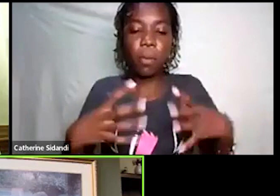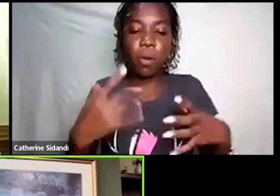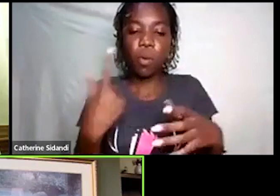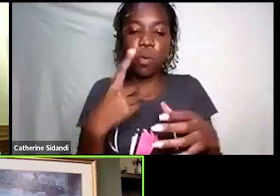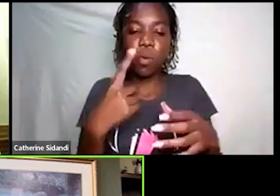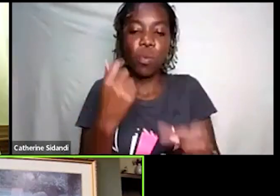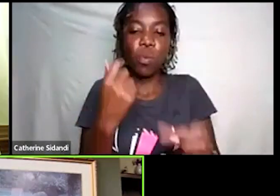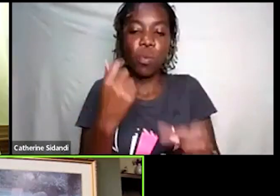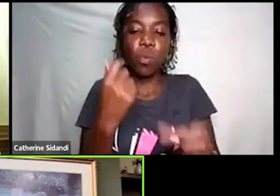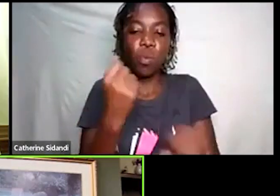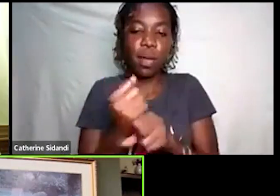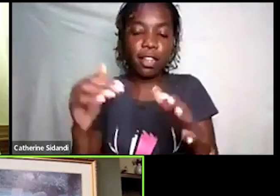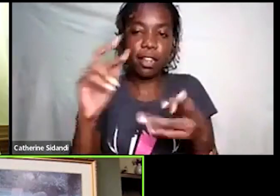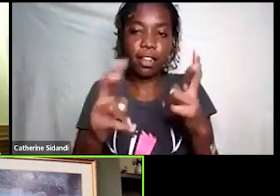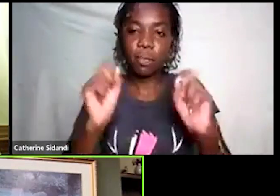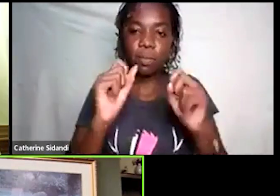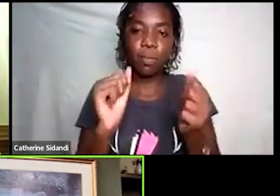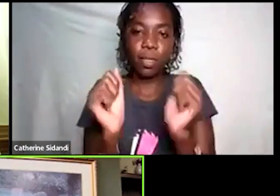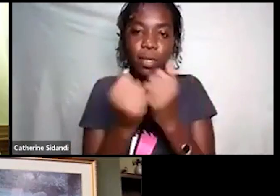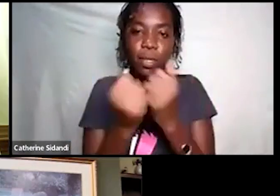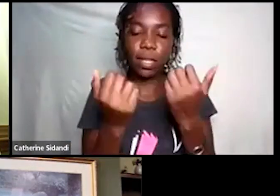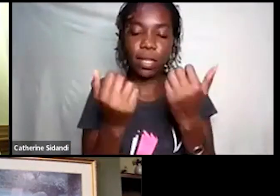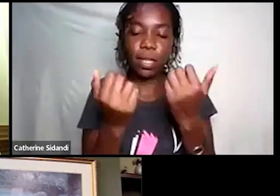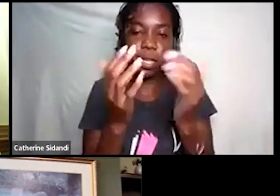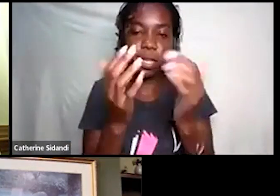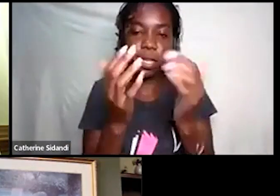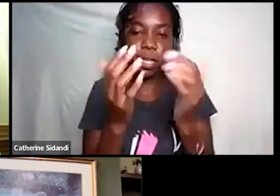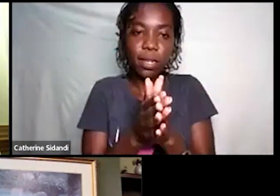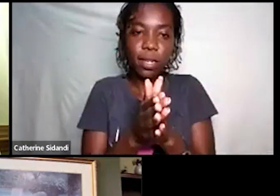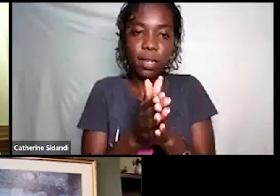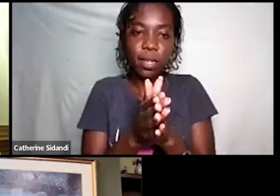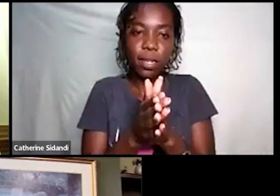Yeah. Now I'm speaking as HR.